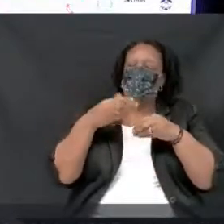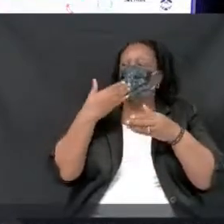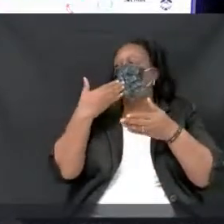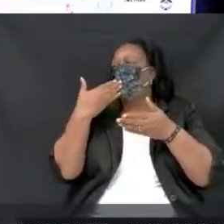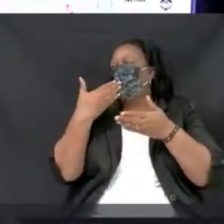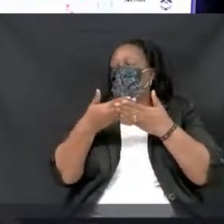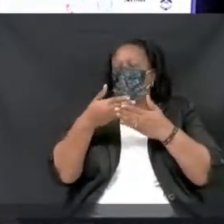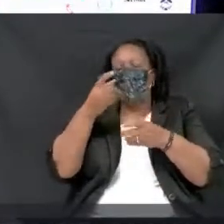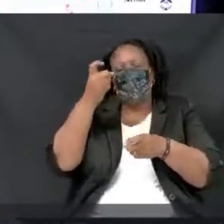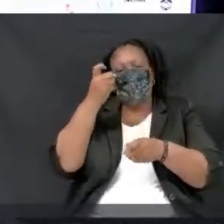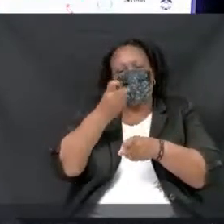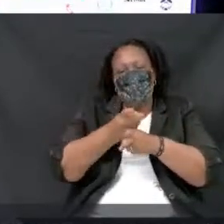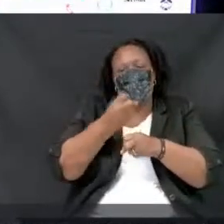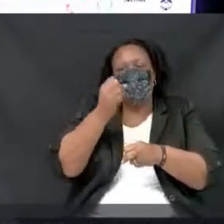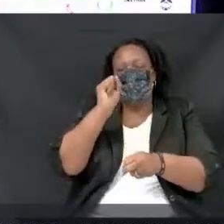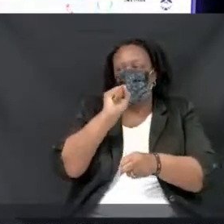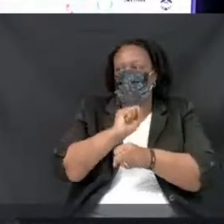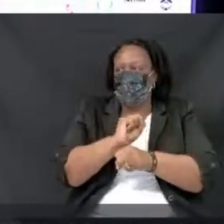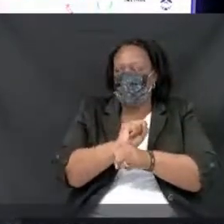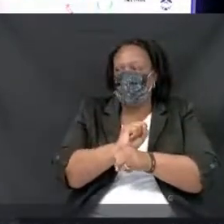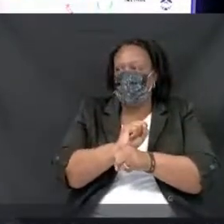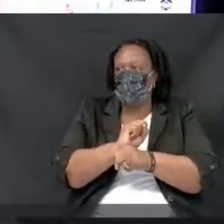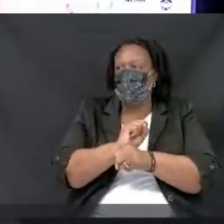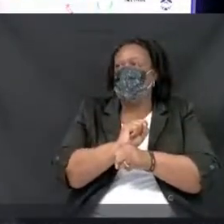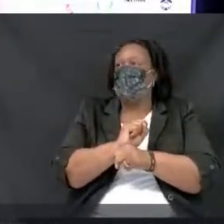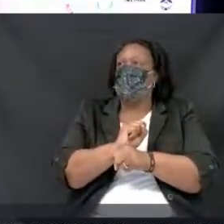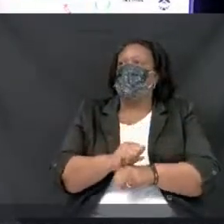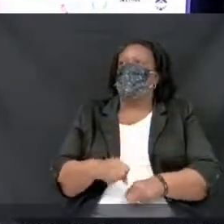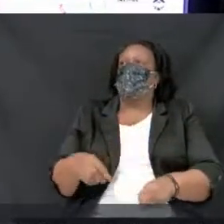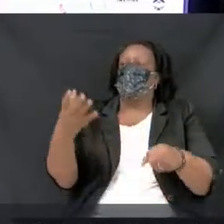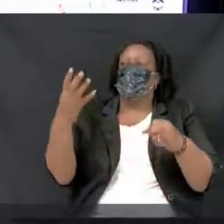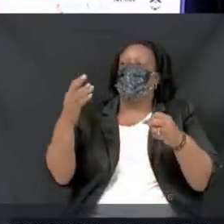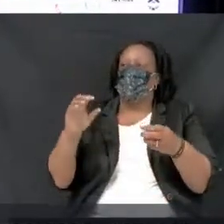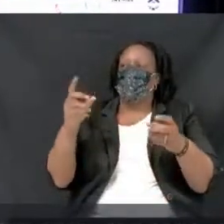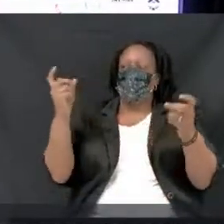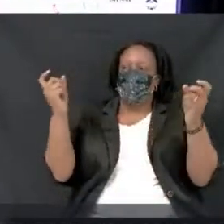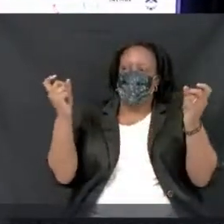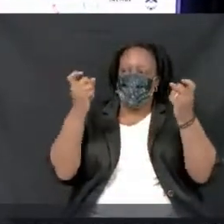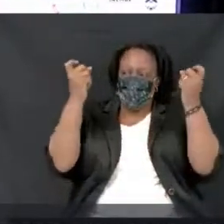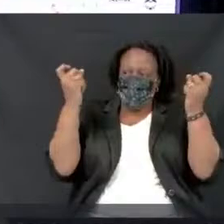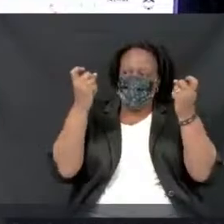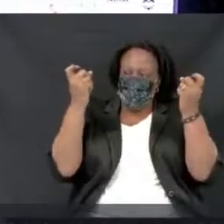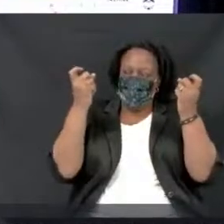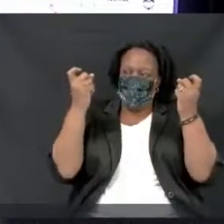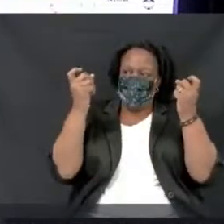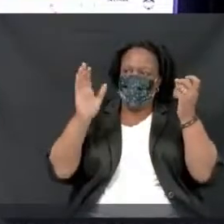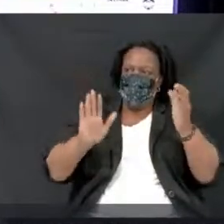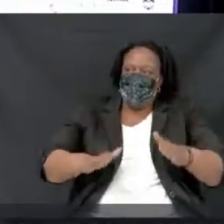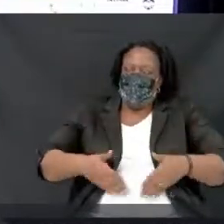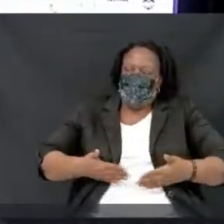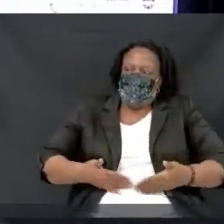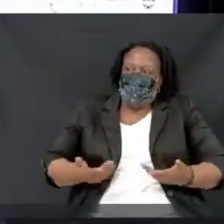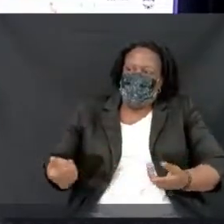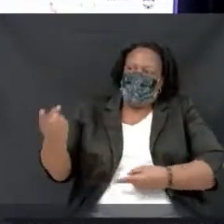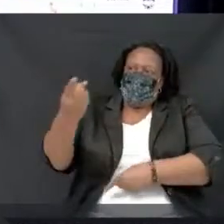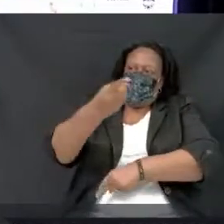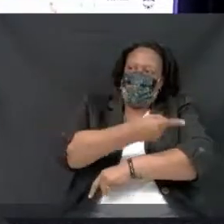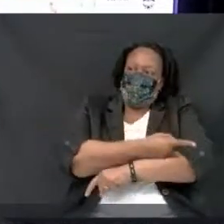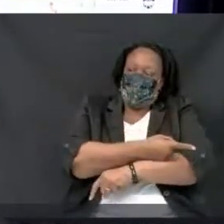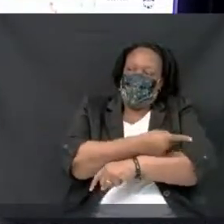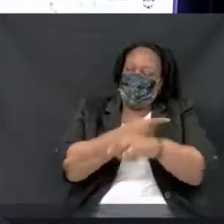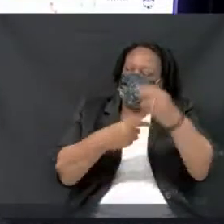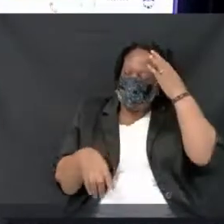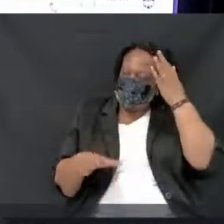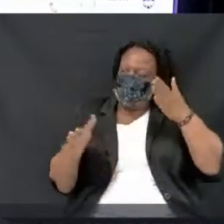as well as celebrating Wendy Phipps' Day today. So, Minister, happy birthday again, and we wish